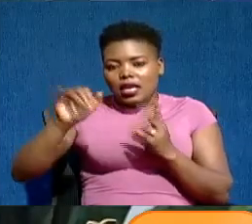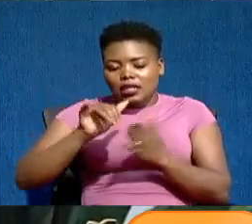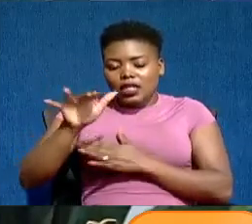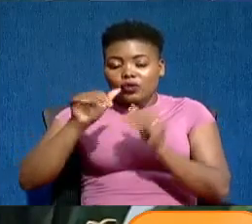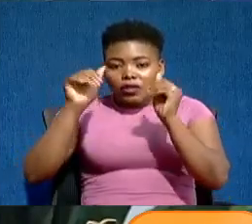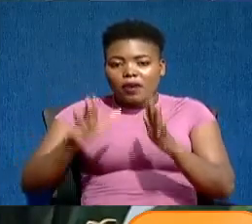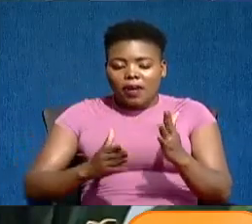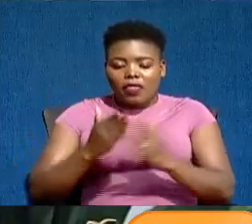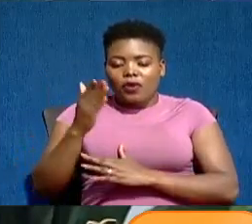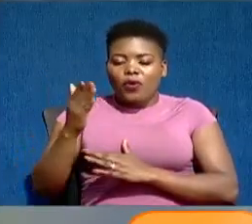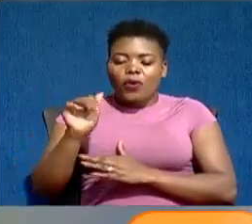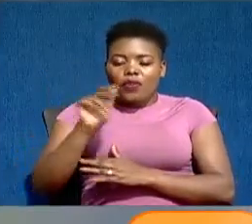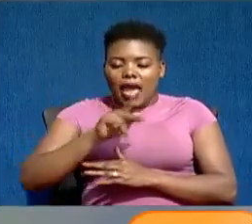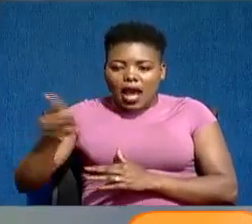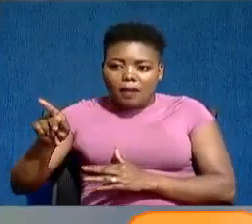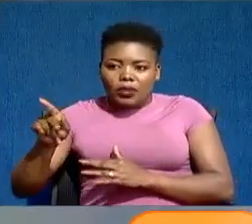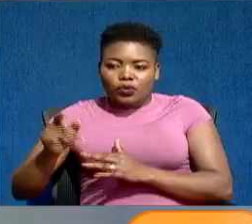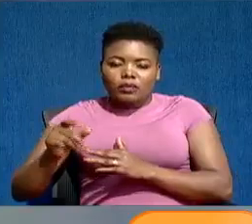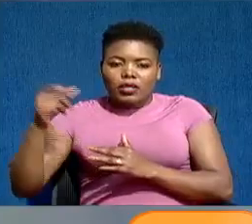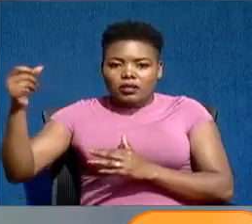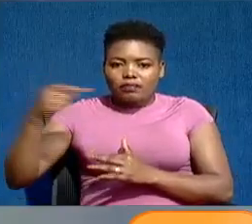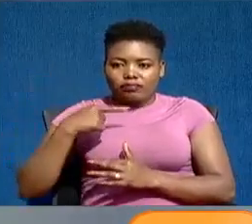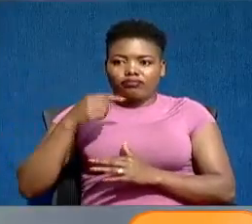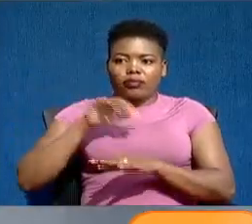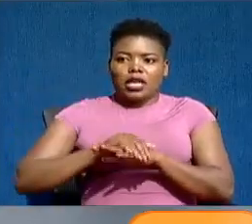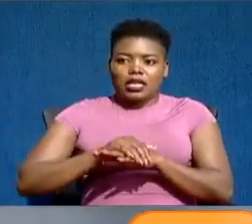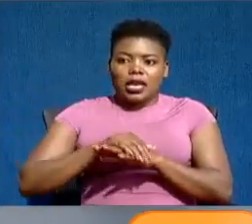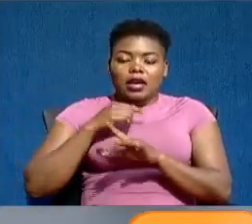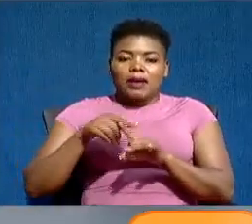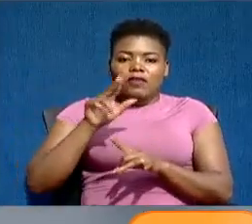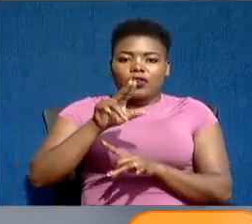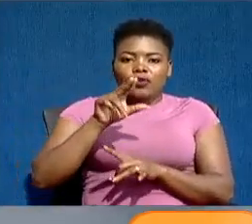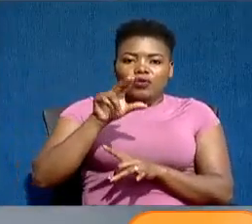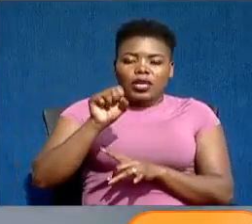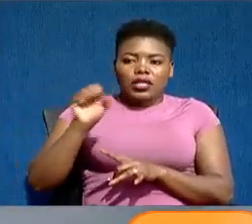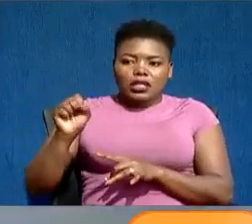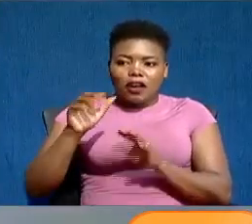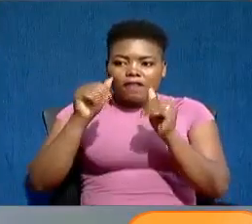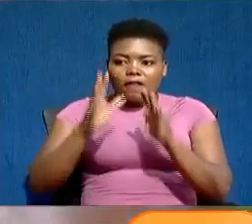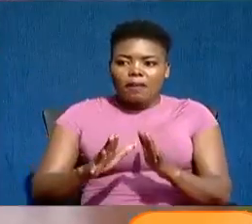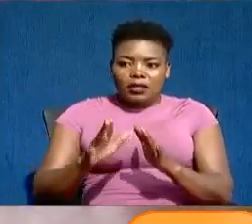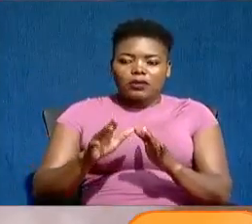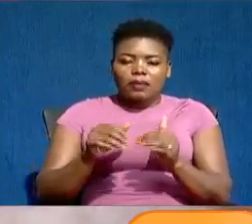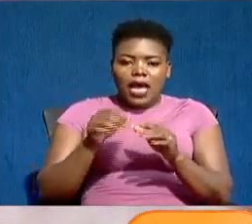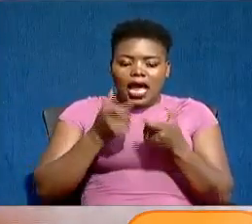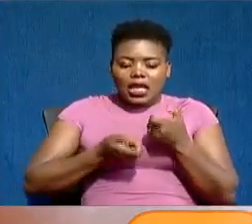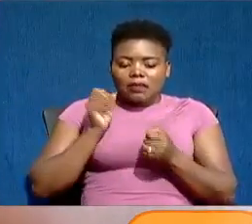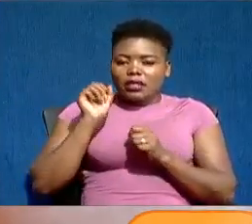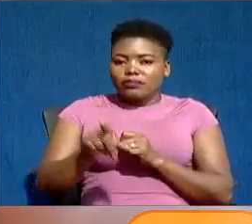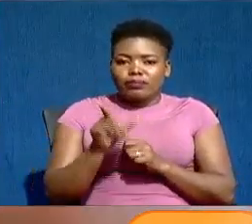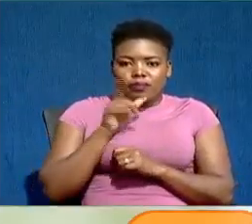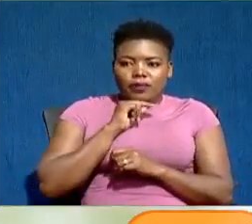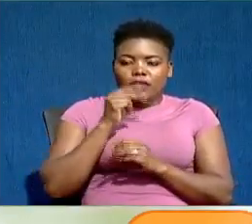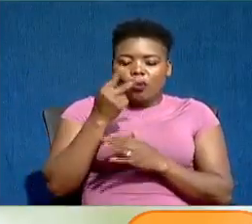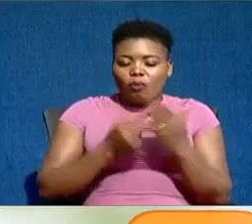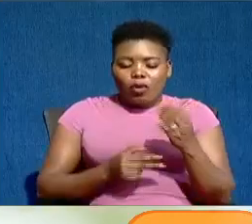Either through the app, it will be a notification on the app. For the USSD farmers, it will be an SMS that comes to you. So